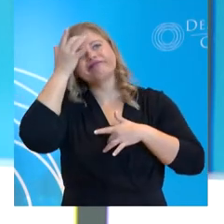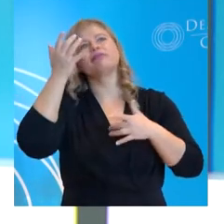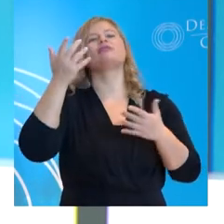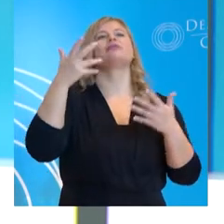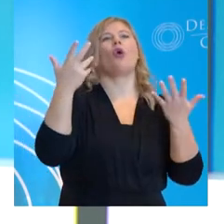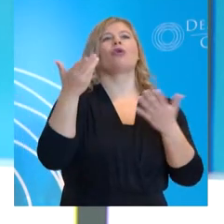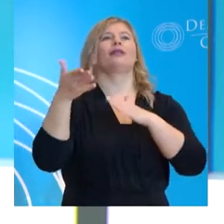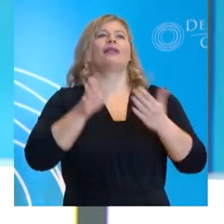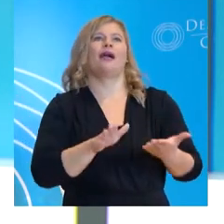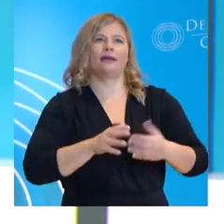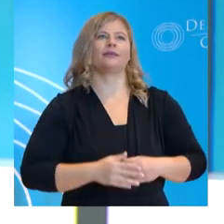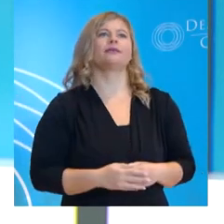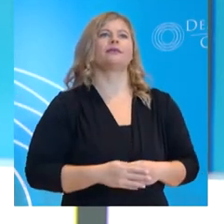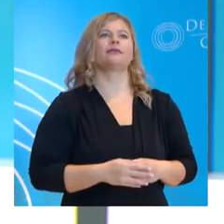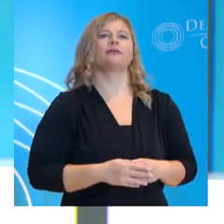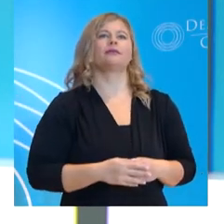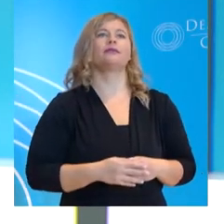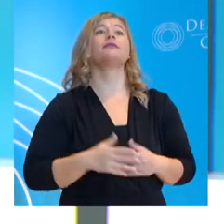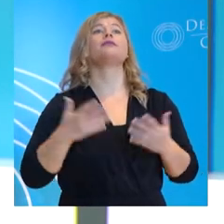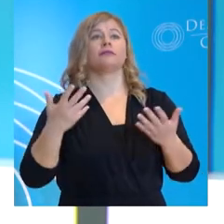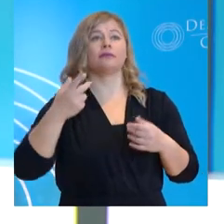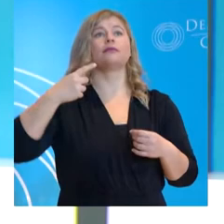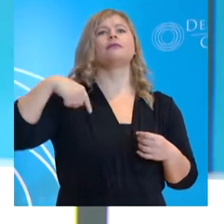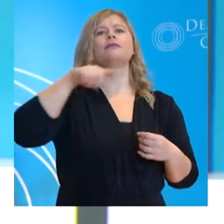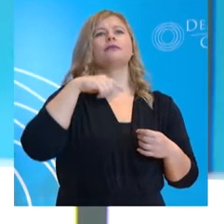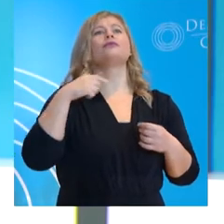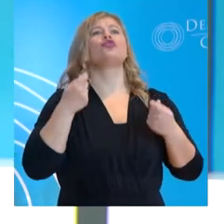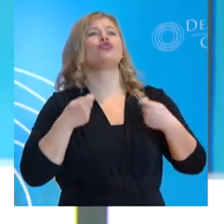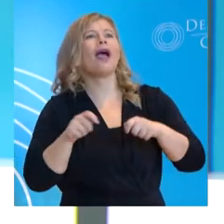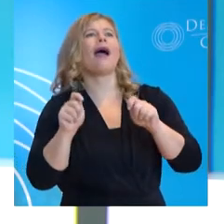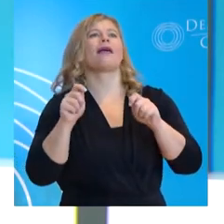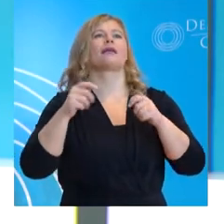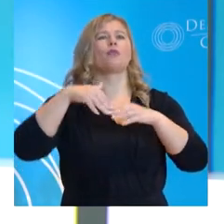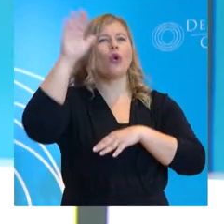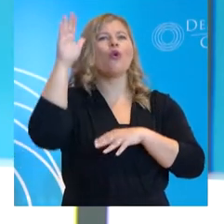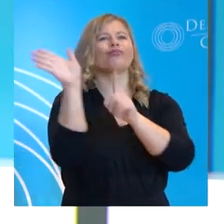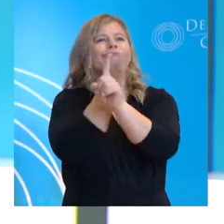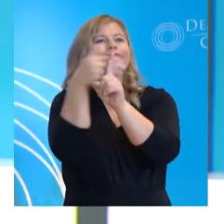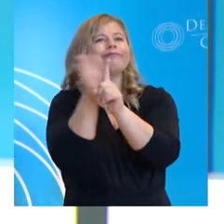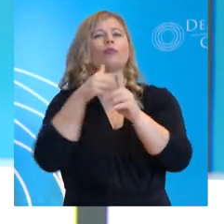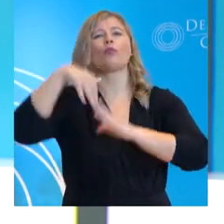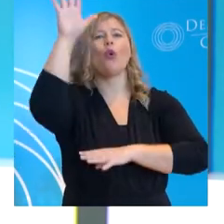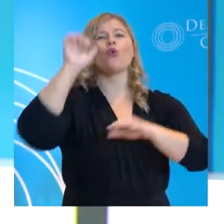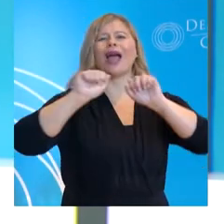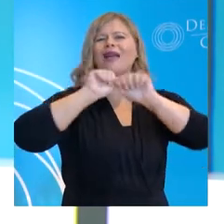up, you know, our vaccination rates beyond where we are now. We're slightly below the EU average, right. So